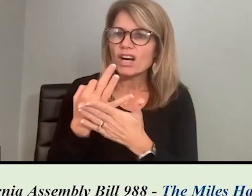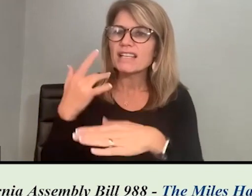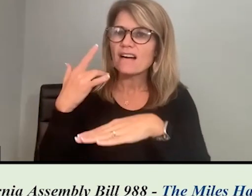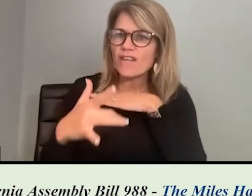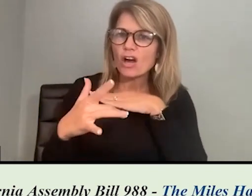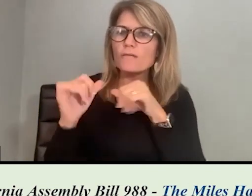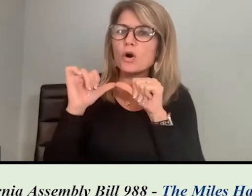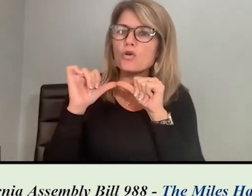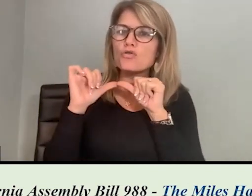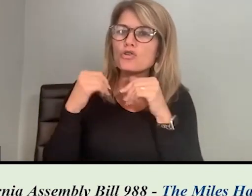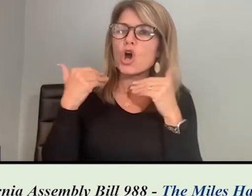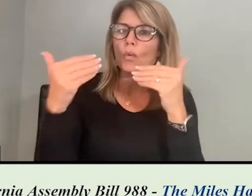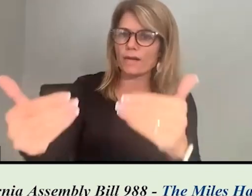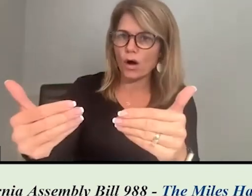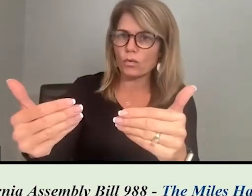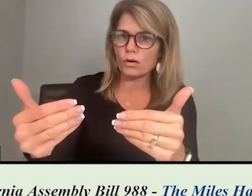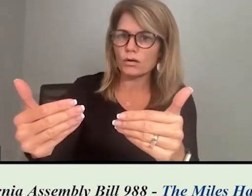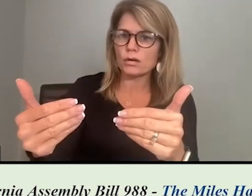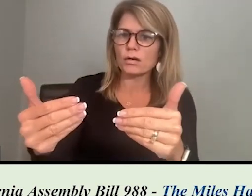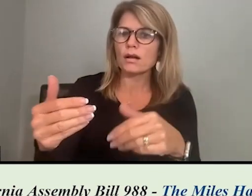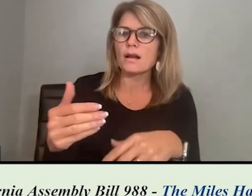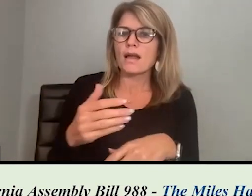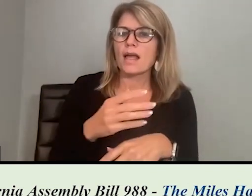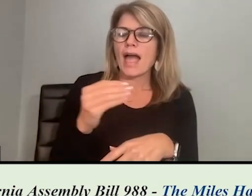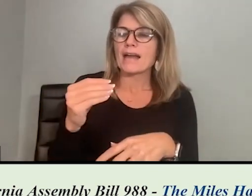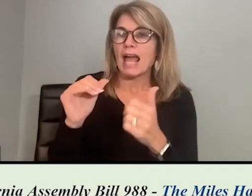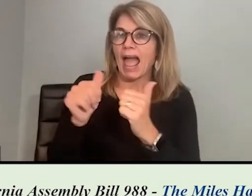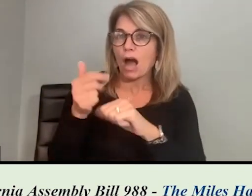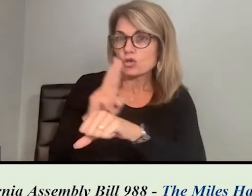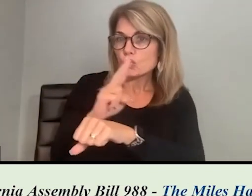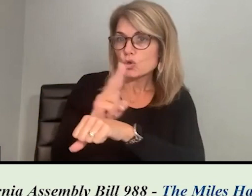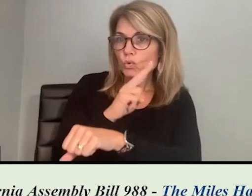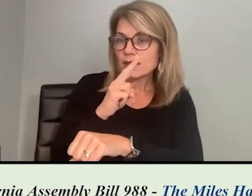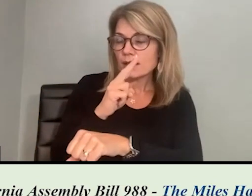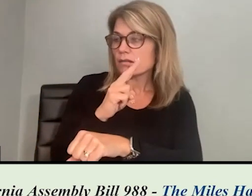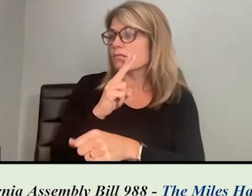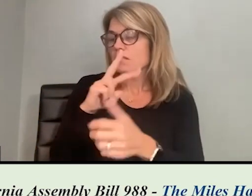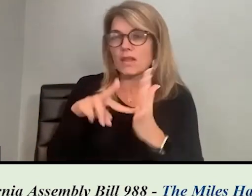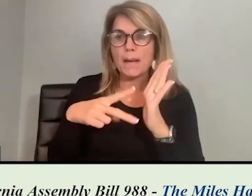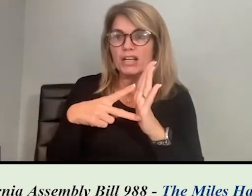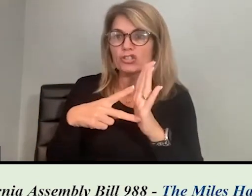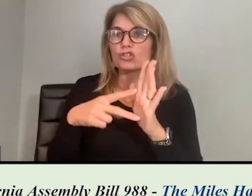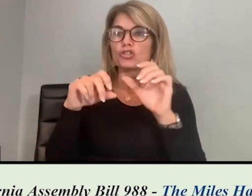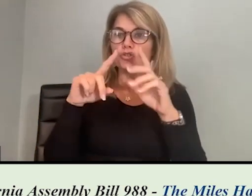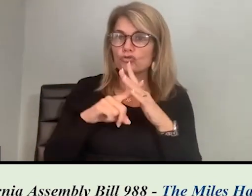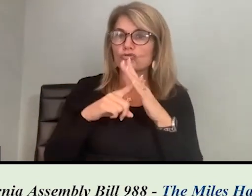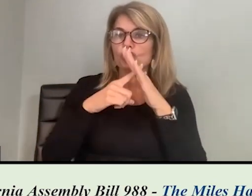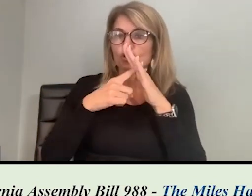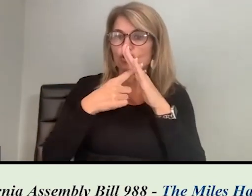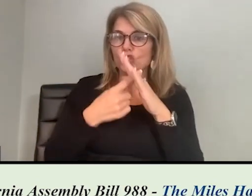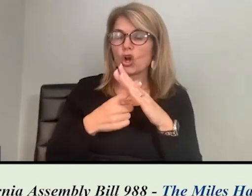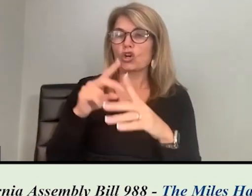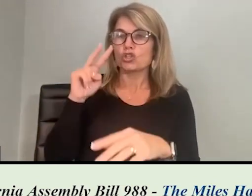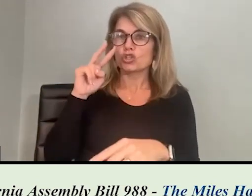going forward in a sustained fashion, and how you use it then would be able to start looking at